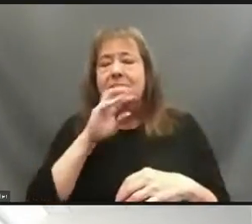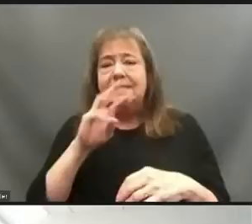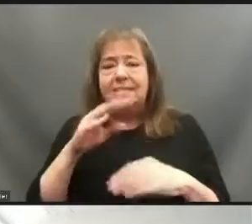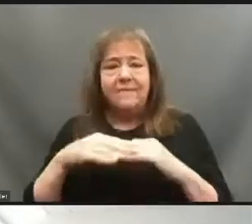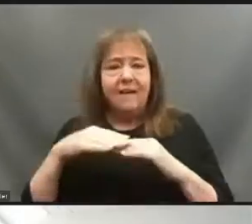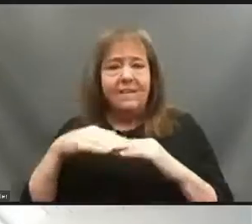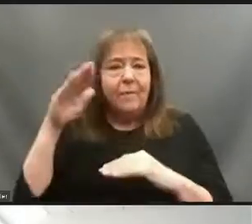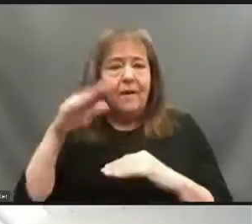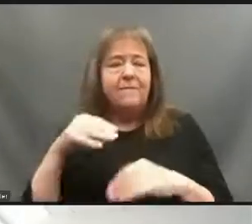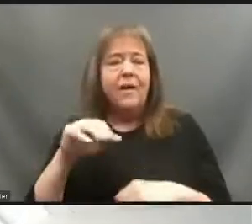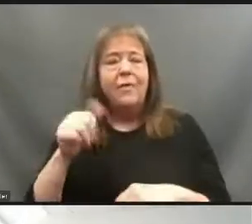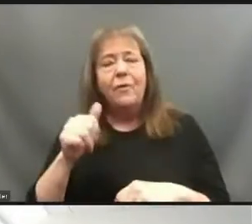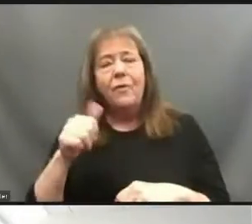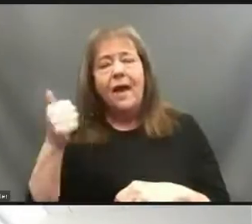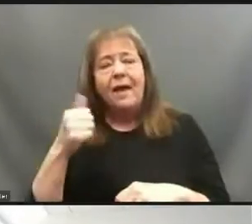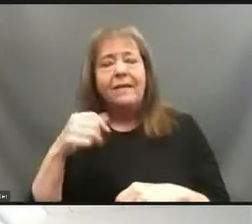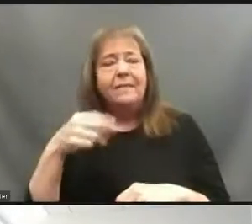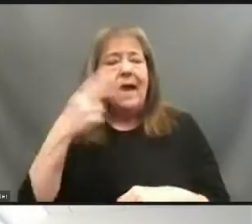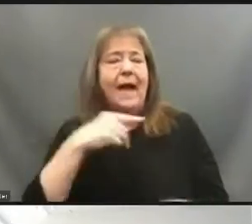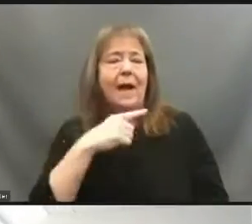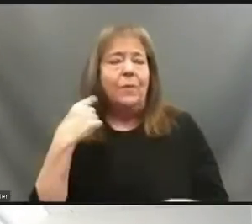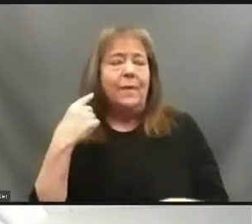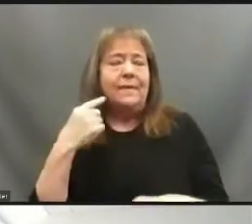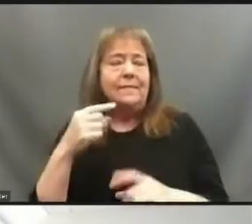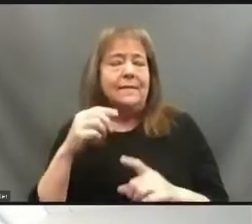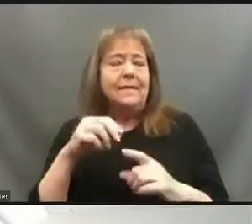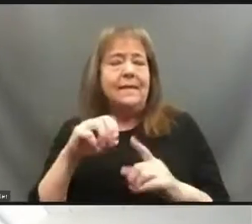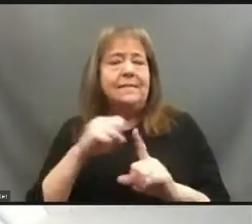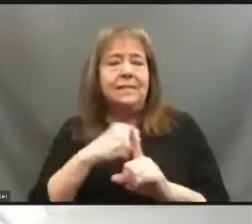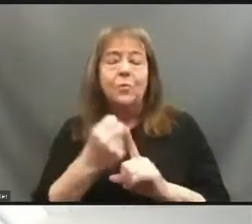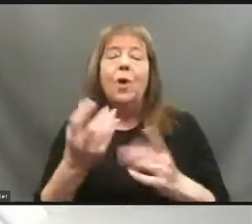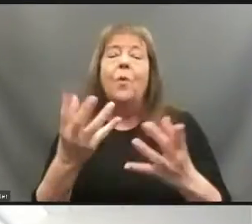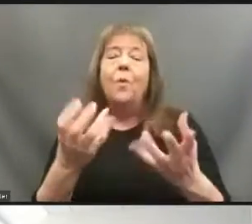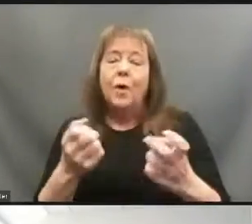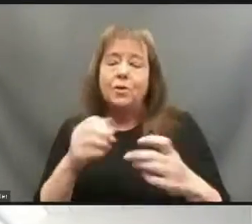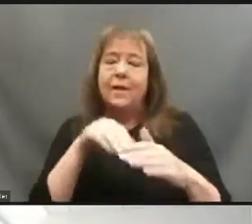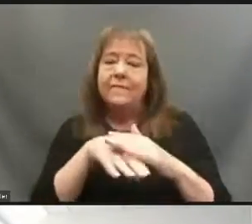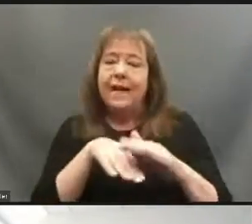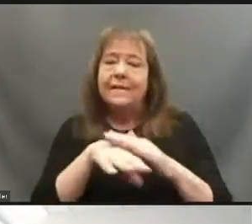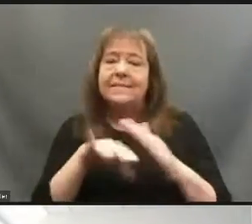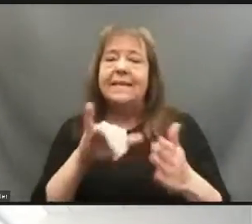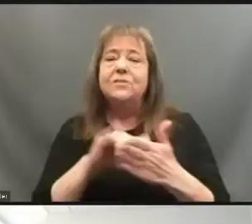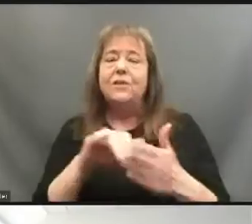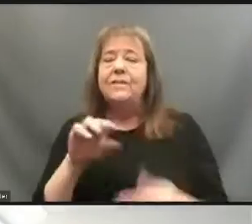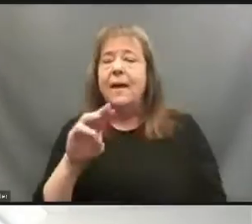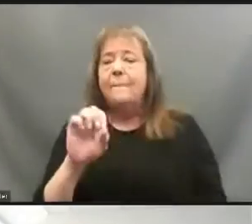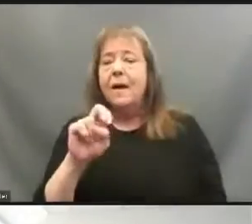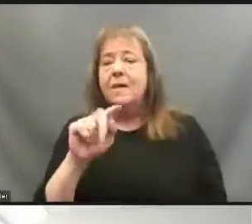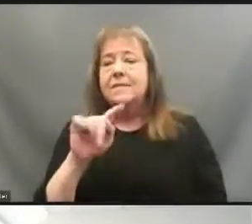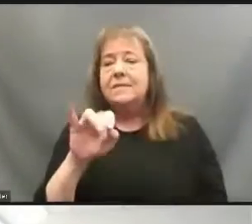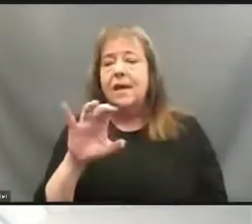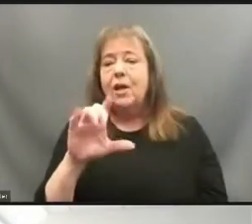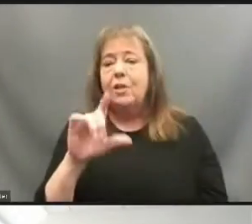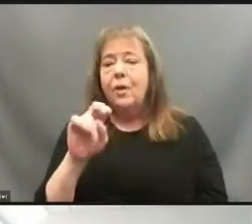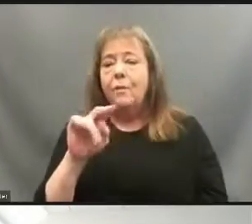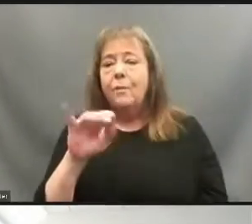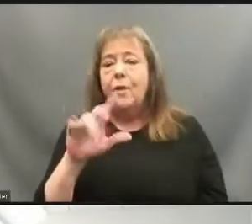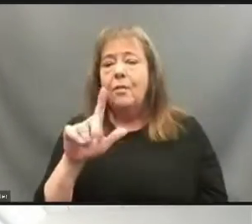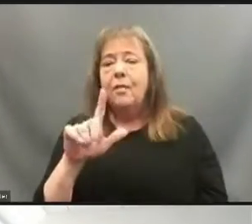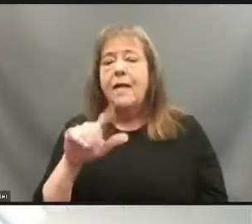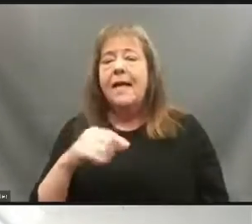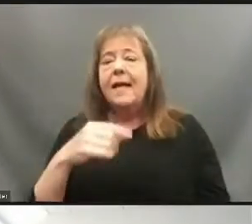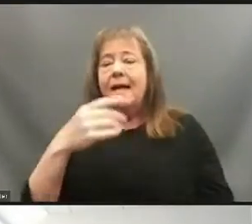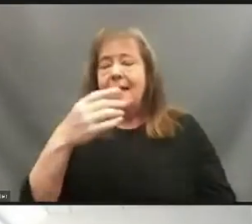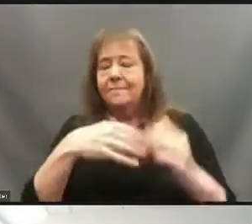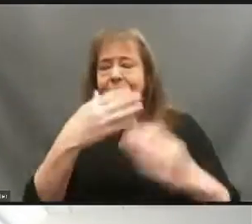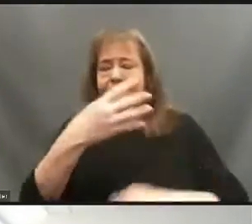high risk condition, we certainly want you to be able to have access to the monoclonal antibody treatment. So talk to your doctor